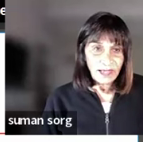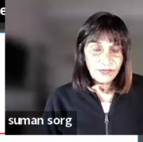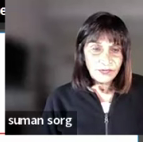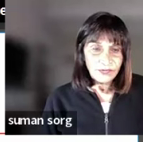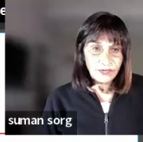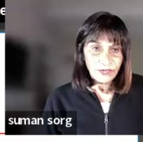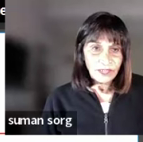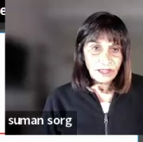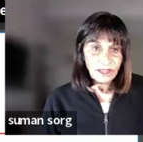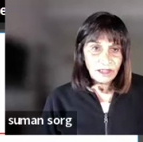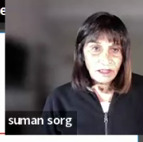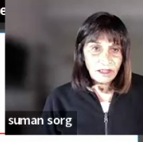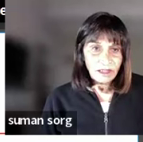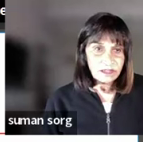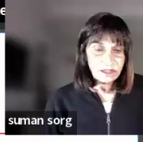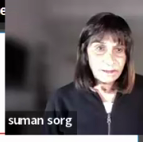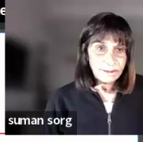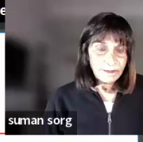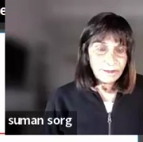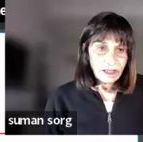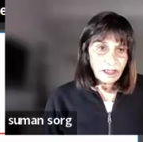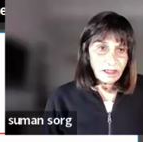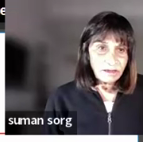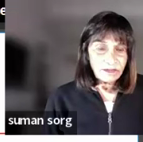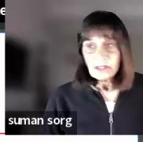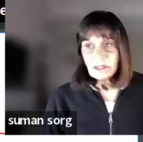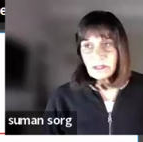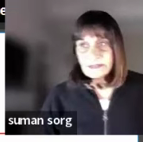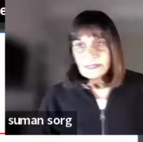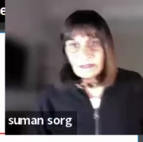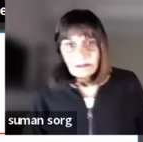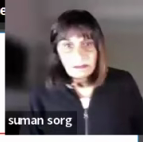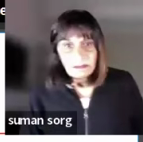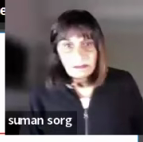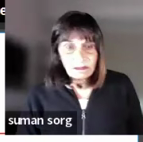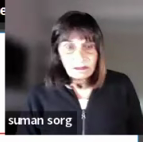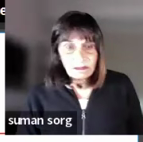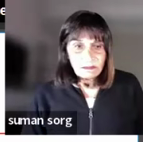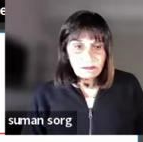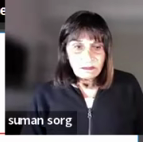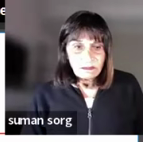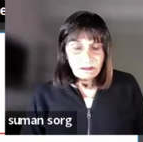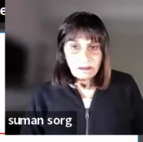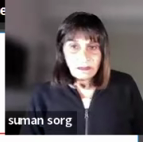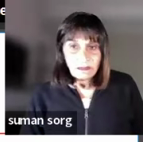rooms, a laboratory, pharmacy, and nurses station.